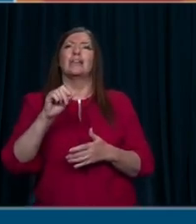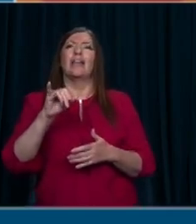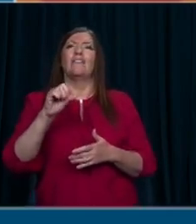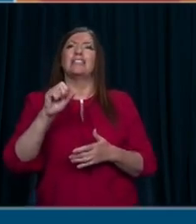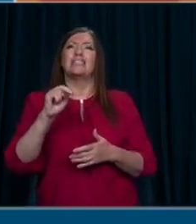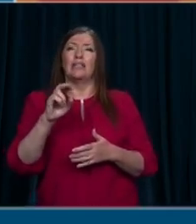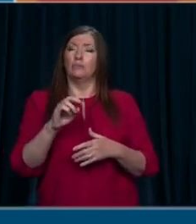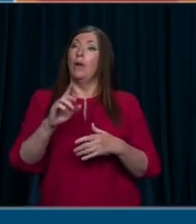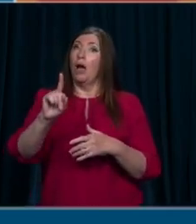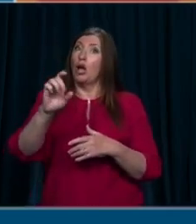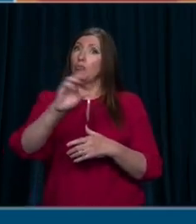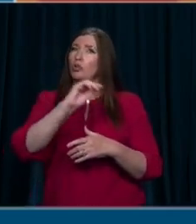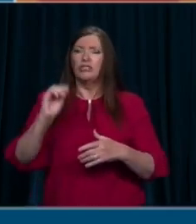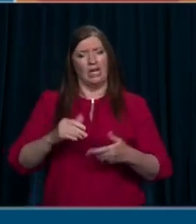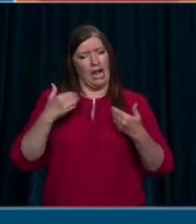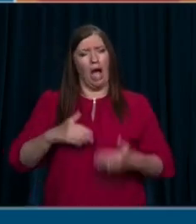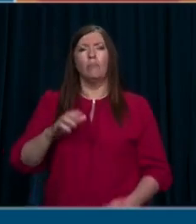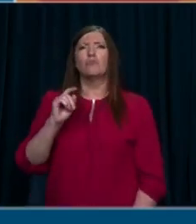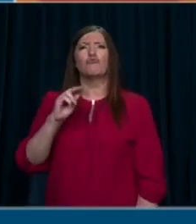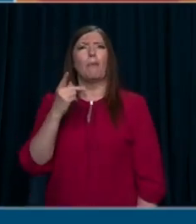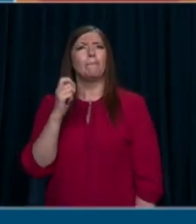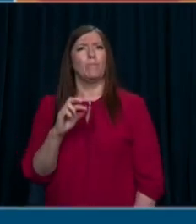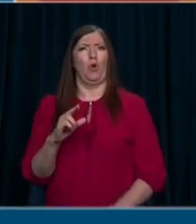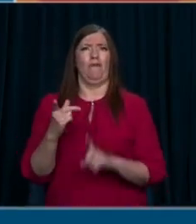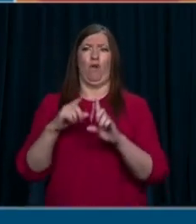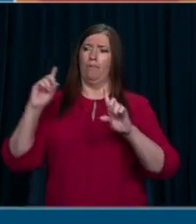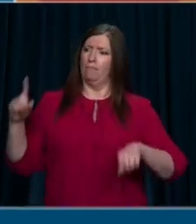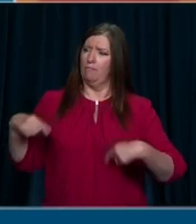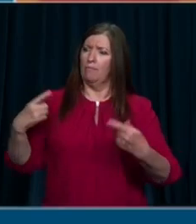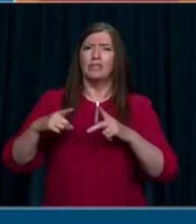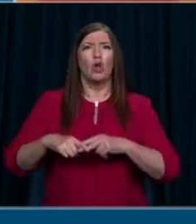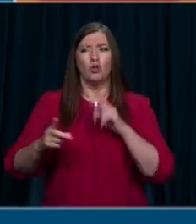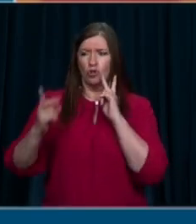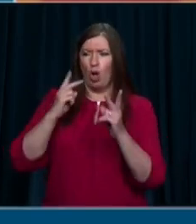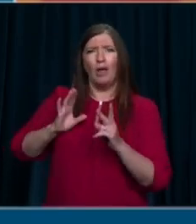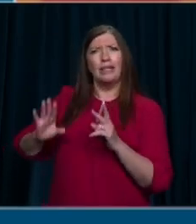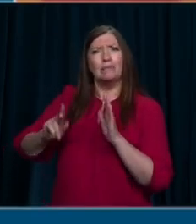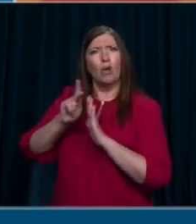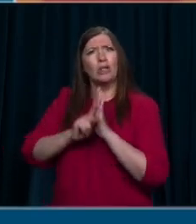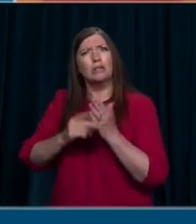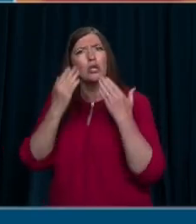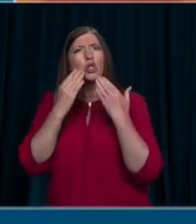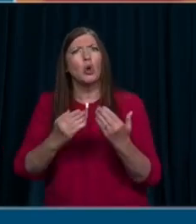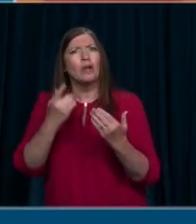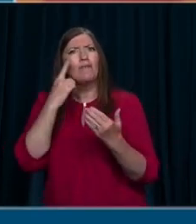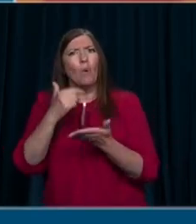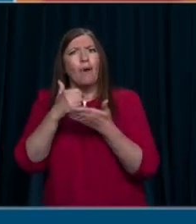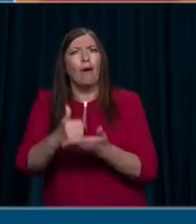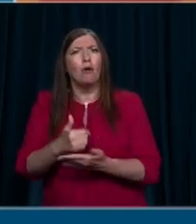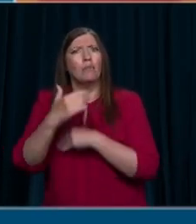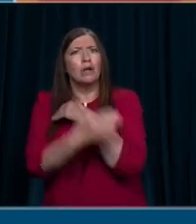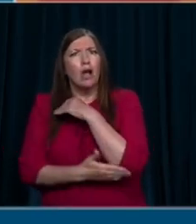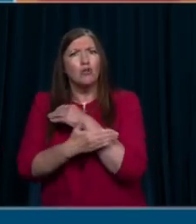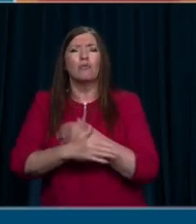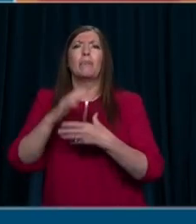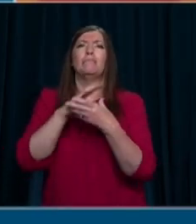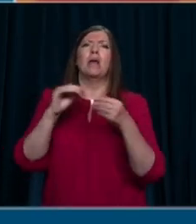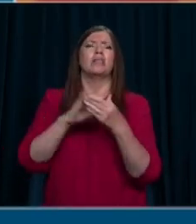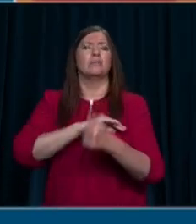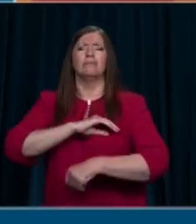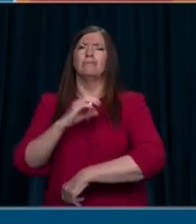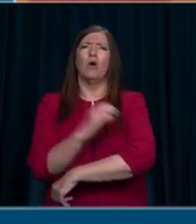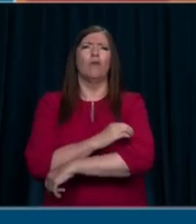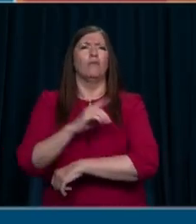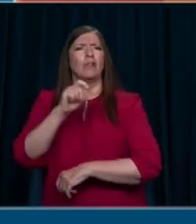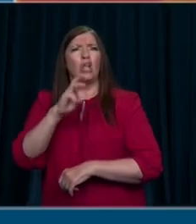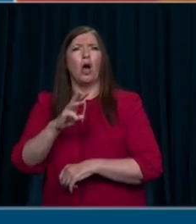Yes, I'm 100% Trumper. I've been with Trump from the start. I saw his policies were good for the country. His message was powerful. His message was law and